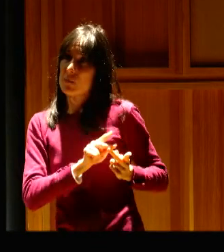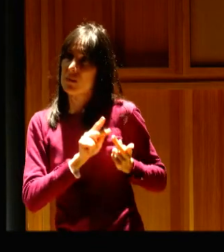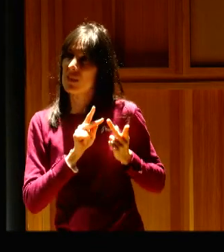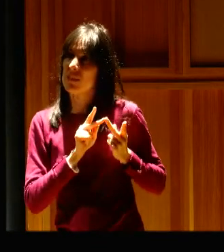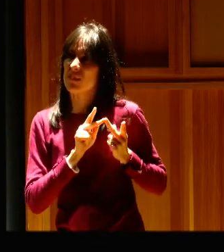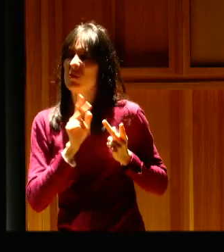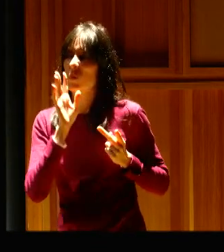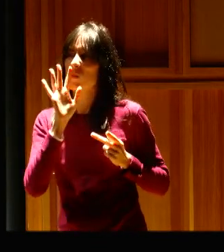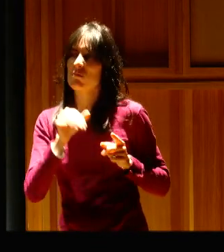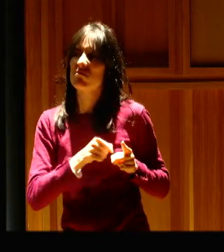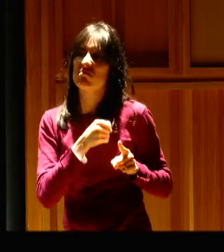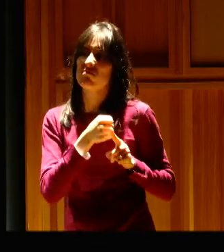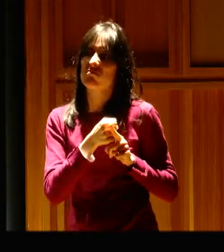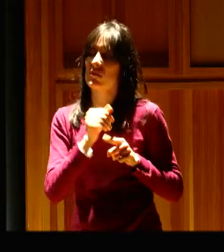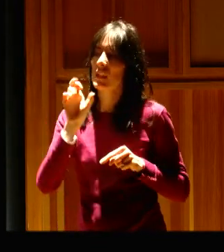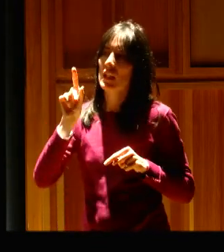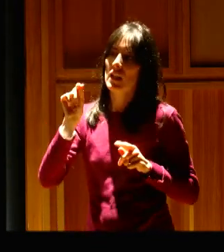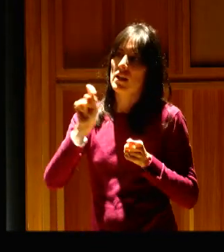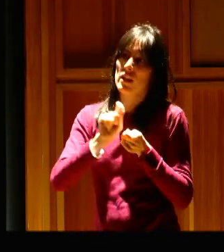saving.